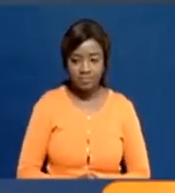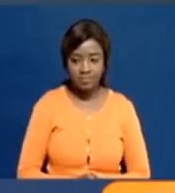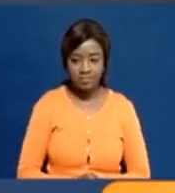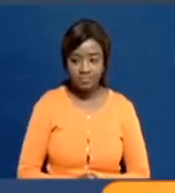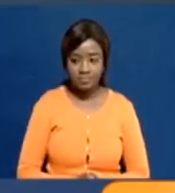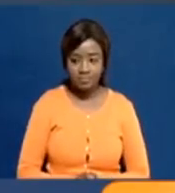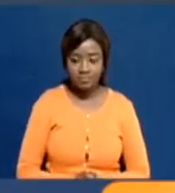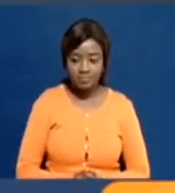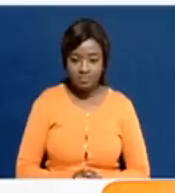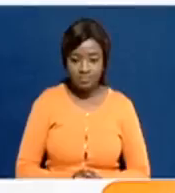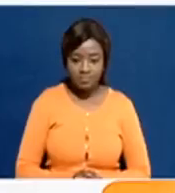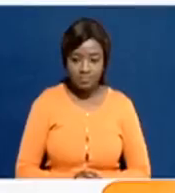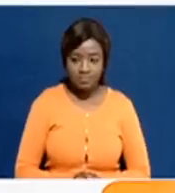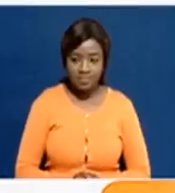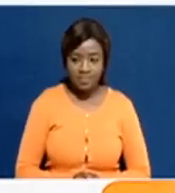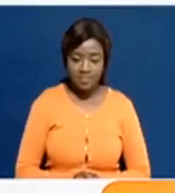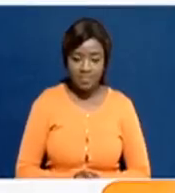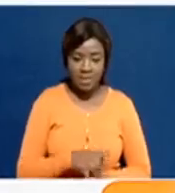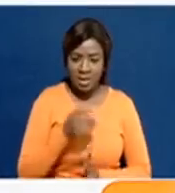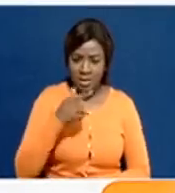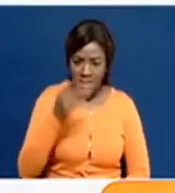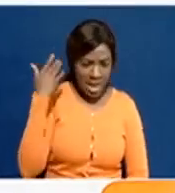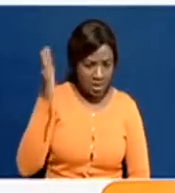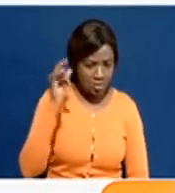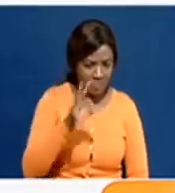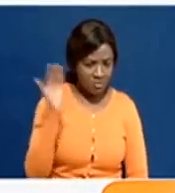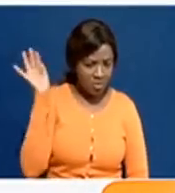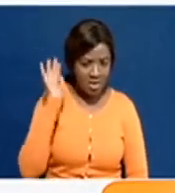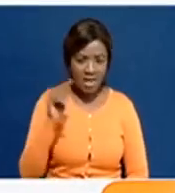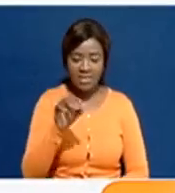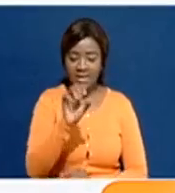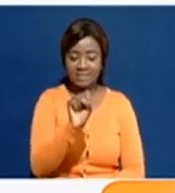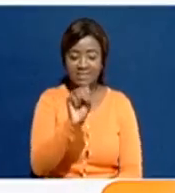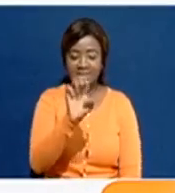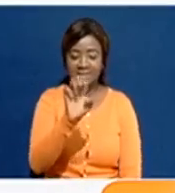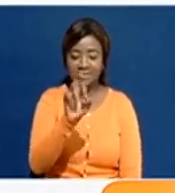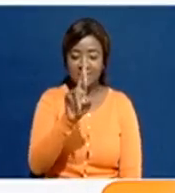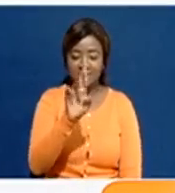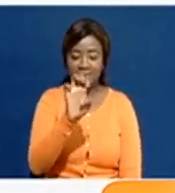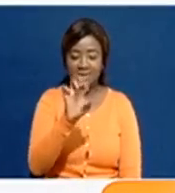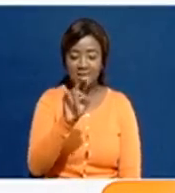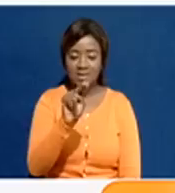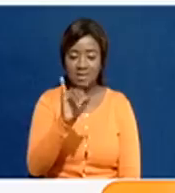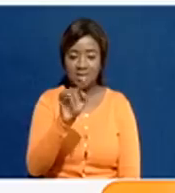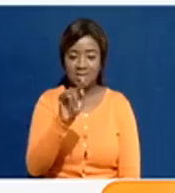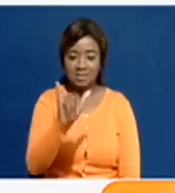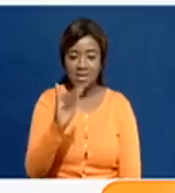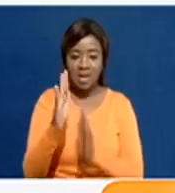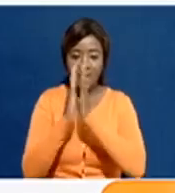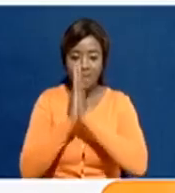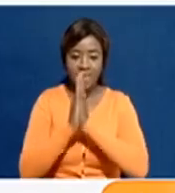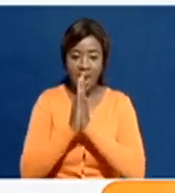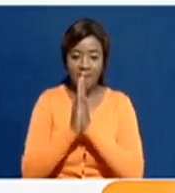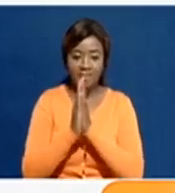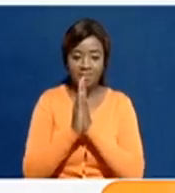One of the things, Victoria, I don't know if you've ever heard of the Serenity Prayer. Mm-hmm. You have, yeah. You know,